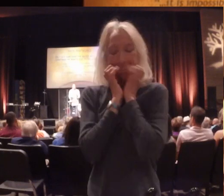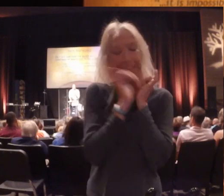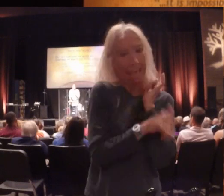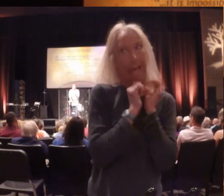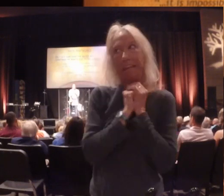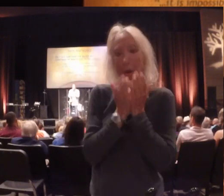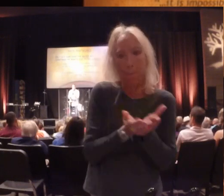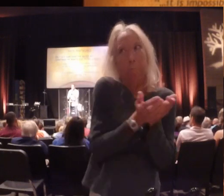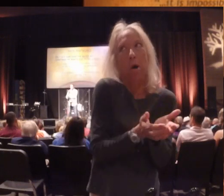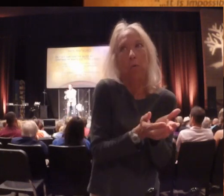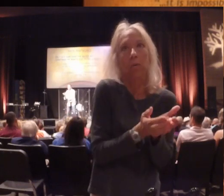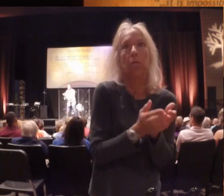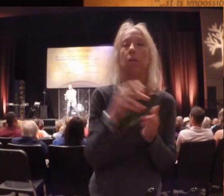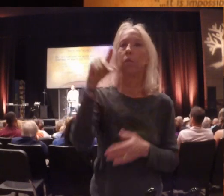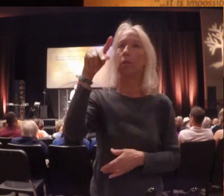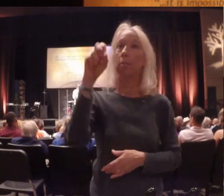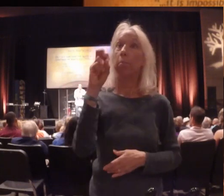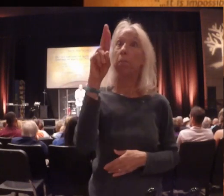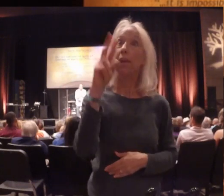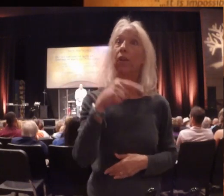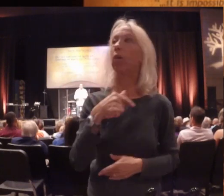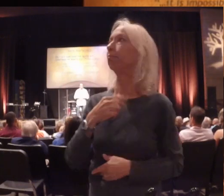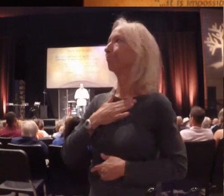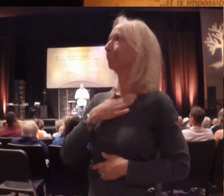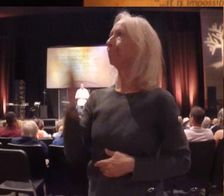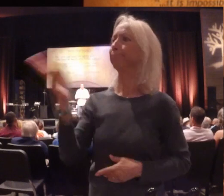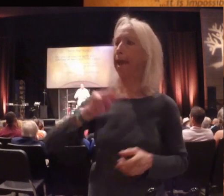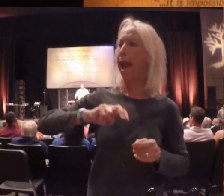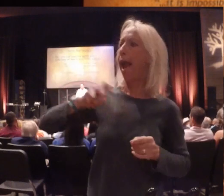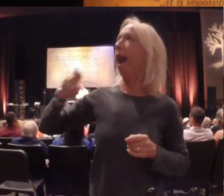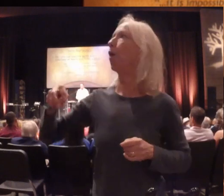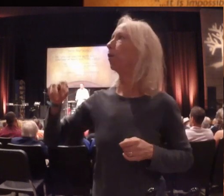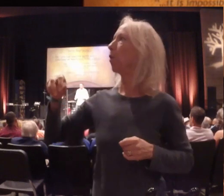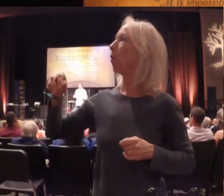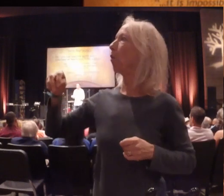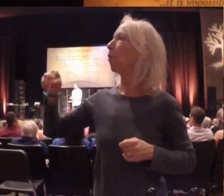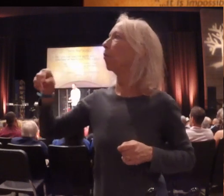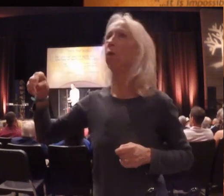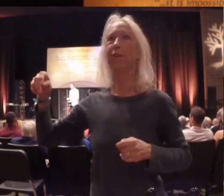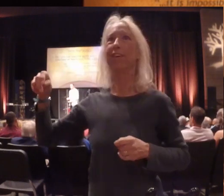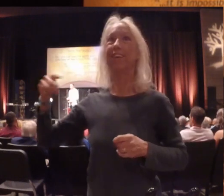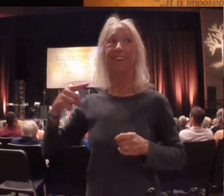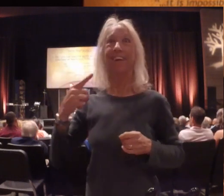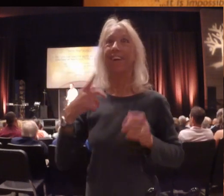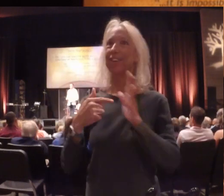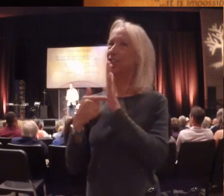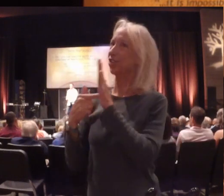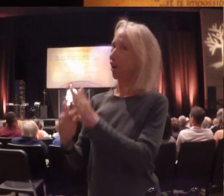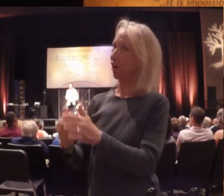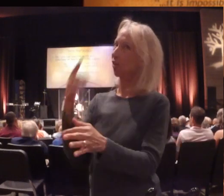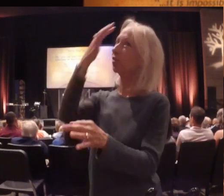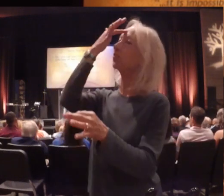We're not seeing their faith. We're seeing Peter's faith because what? Because he did something. It's a faith that